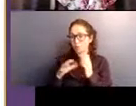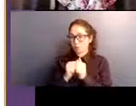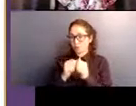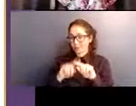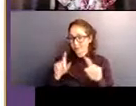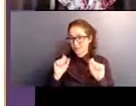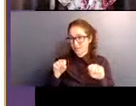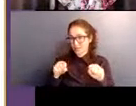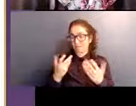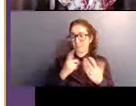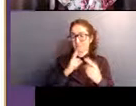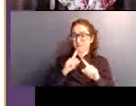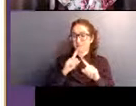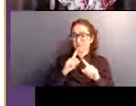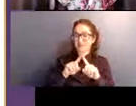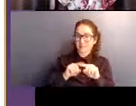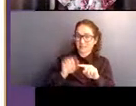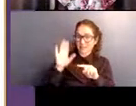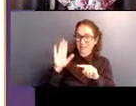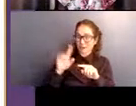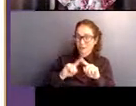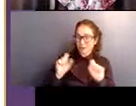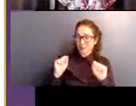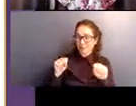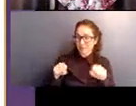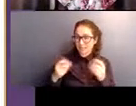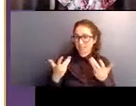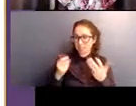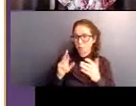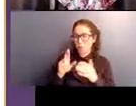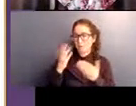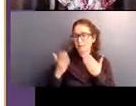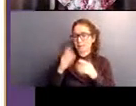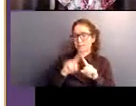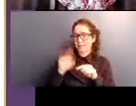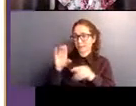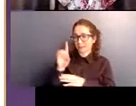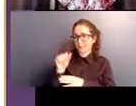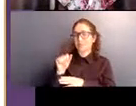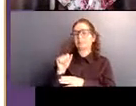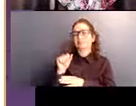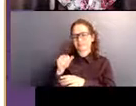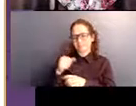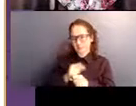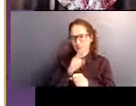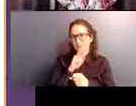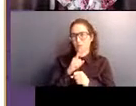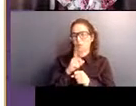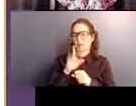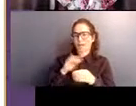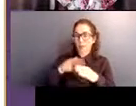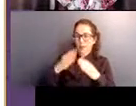depending upon their differing ability or the student's disability, you gotta make sure that the